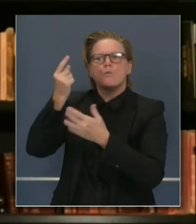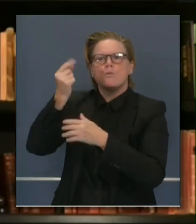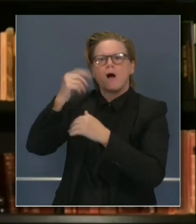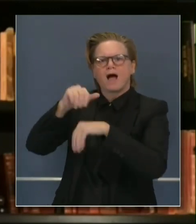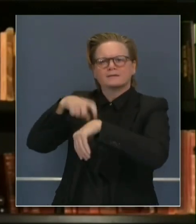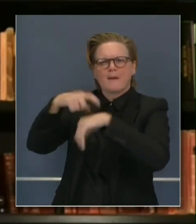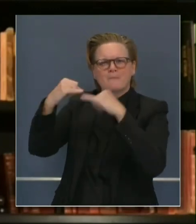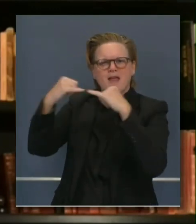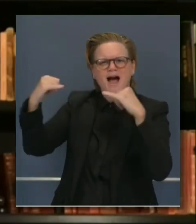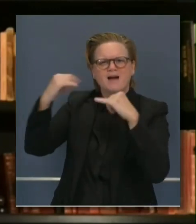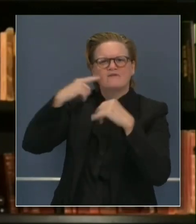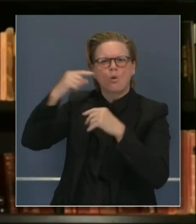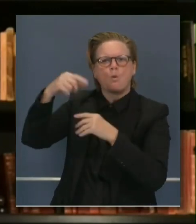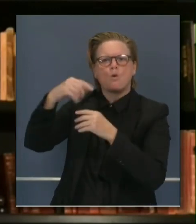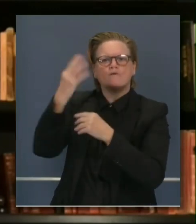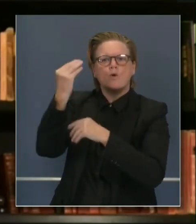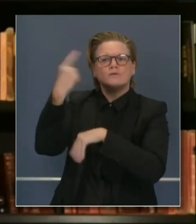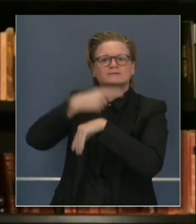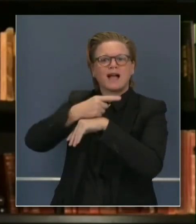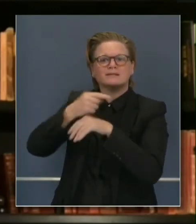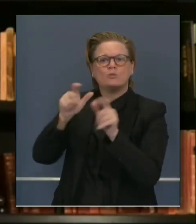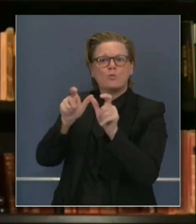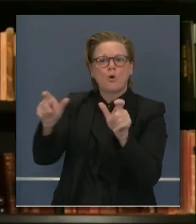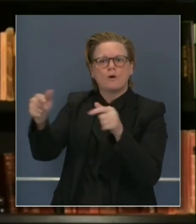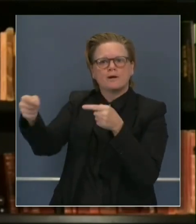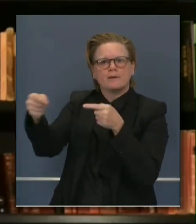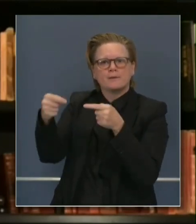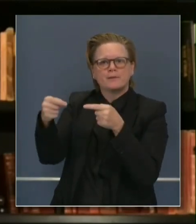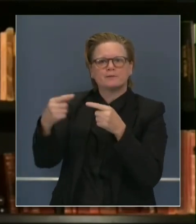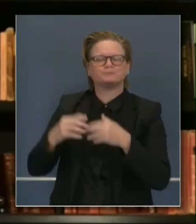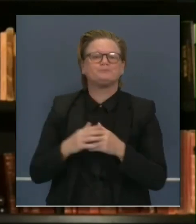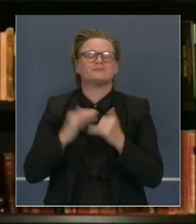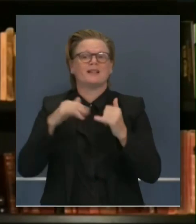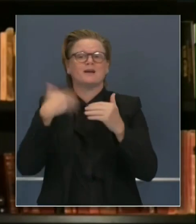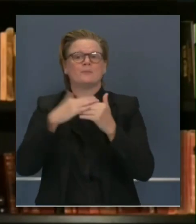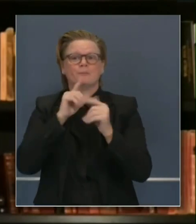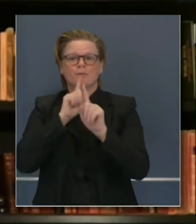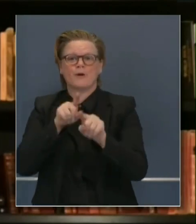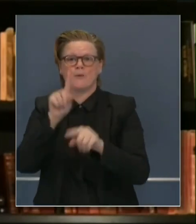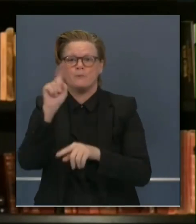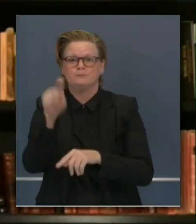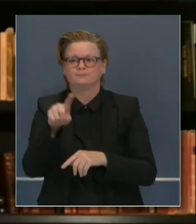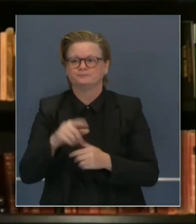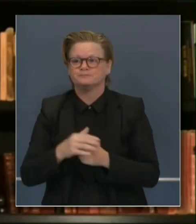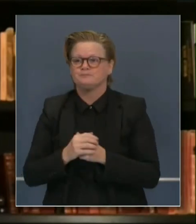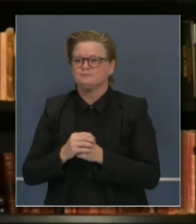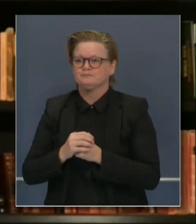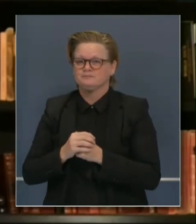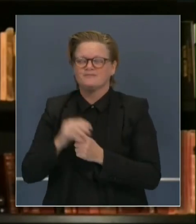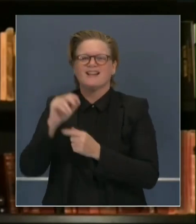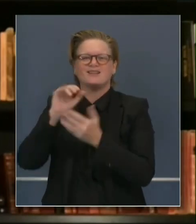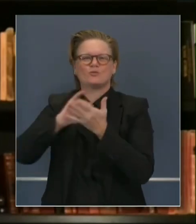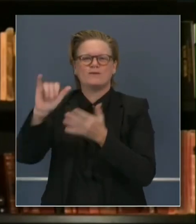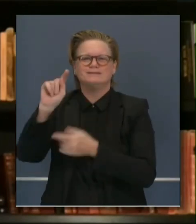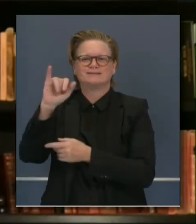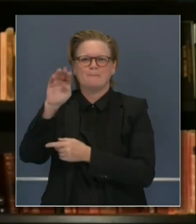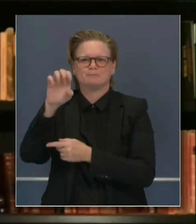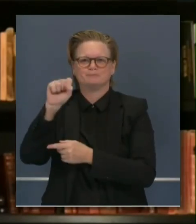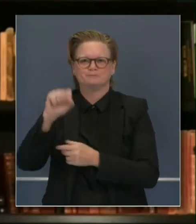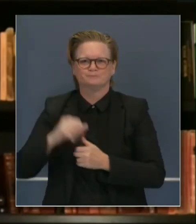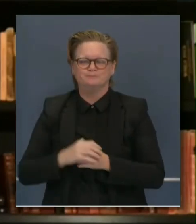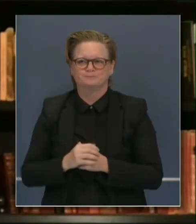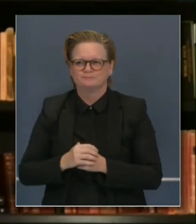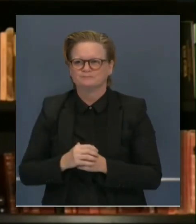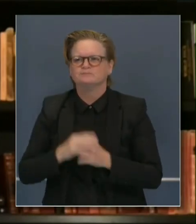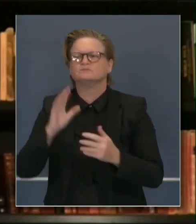John Myers, LA Times. Yeah, thank you, Governor. I know you may want Dr. Galley to take a crack at this